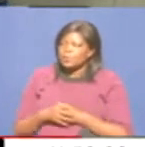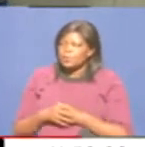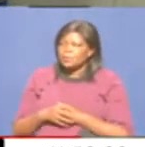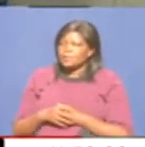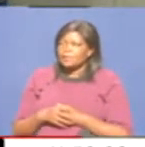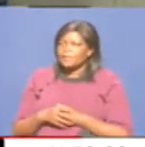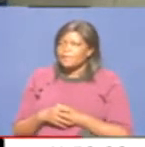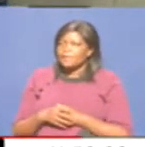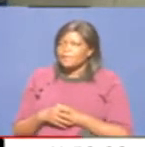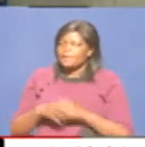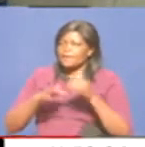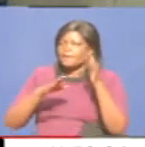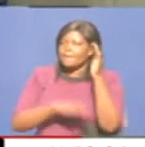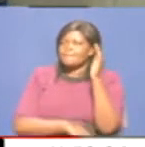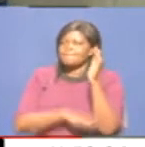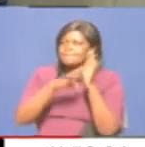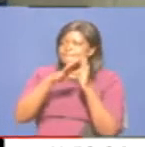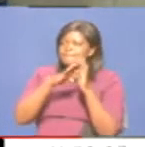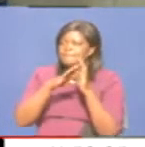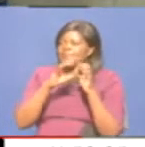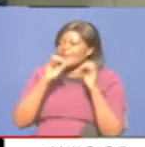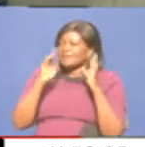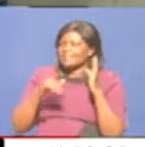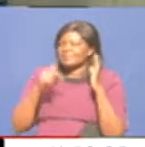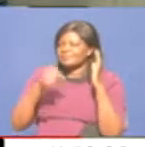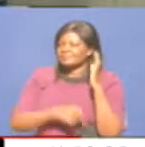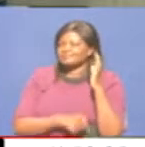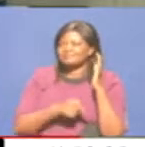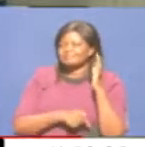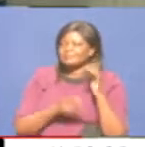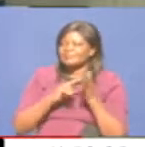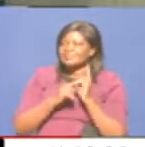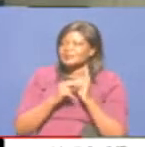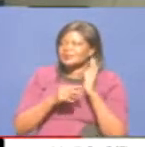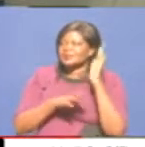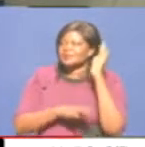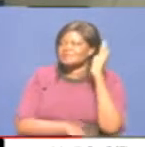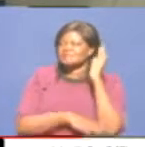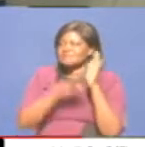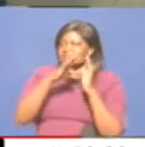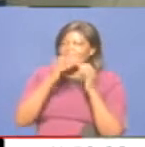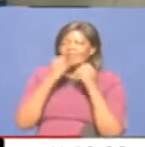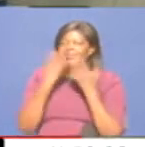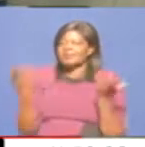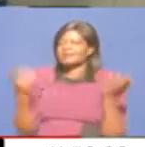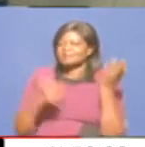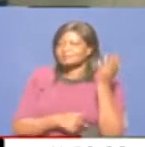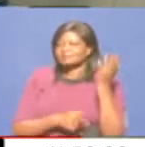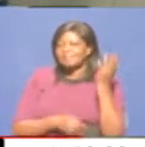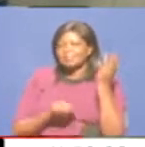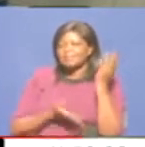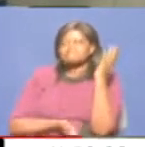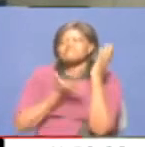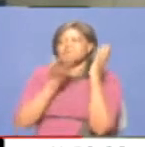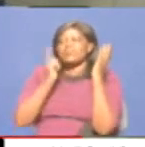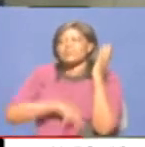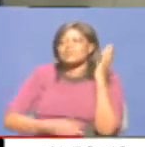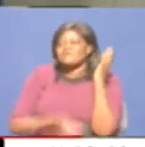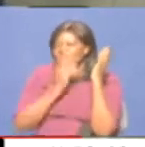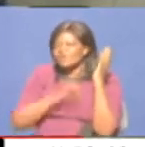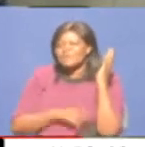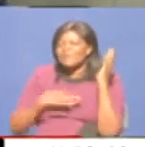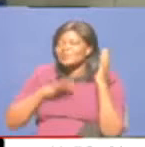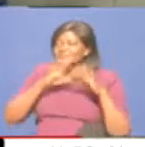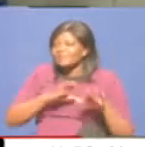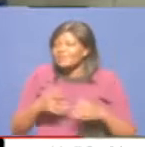bottom up, there is nothing at the bottom. So mm-hmm. what are you going to take from the bottom up? There is okay. nothing at the bottom. These people are suffering. There